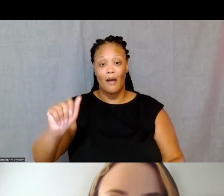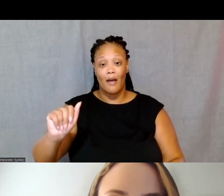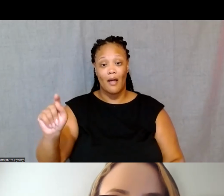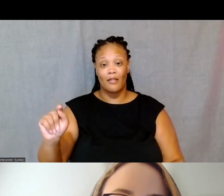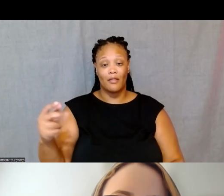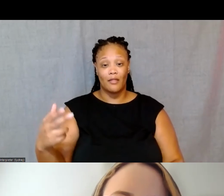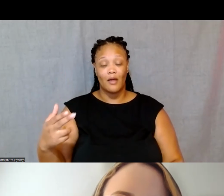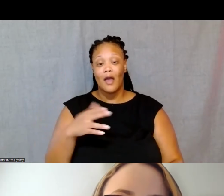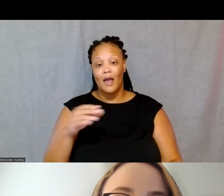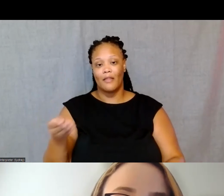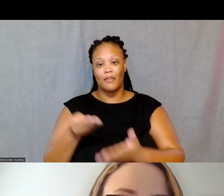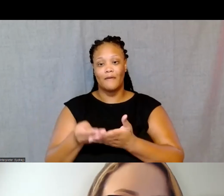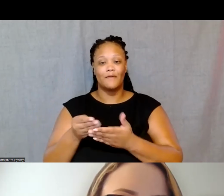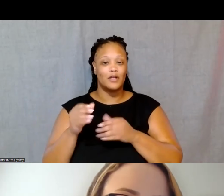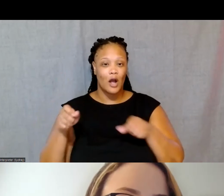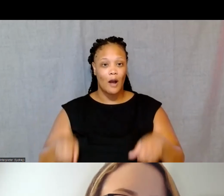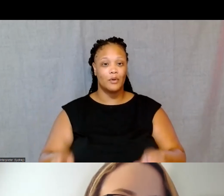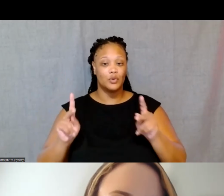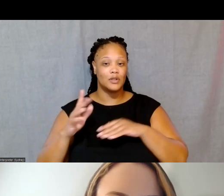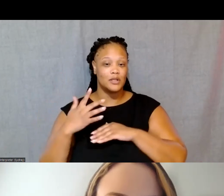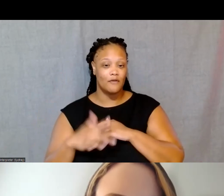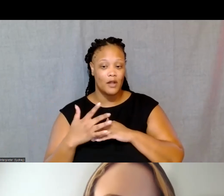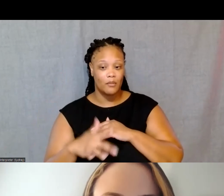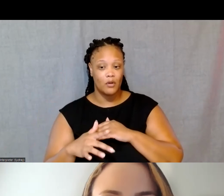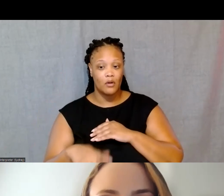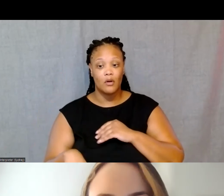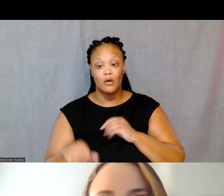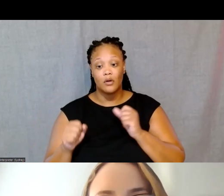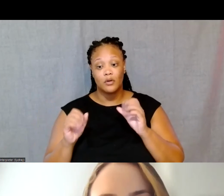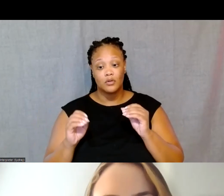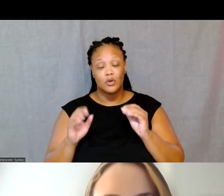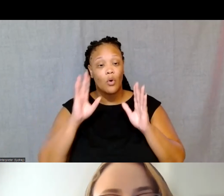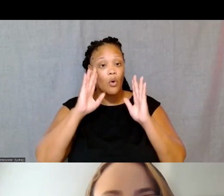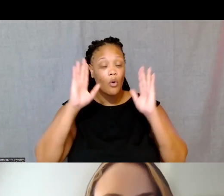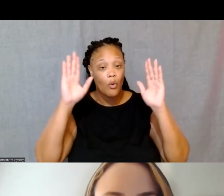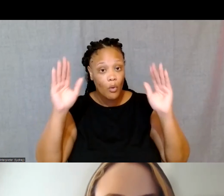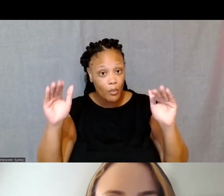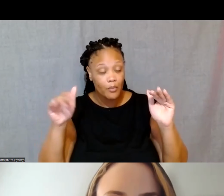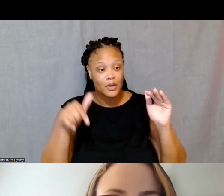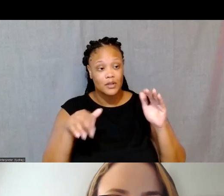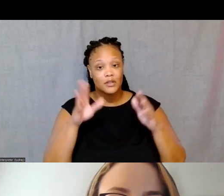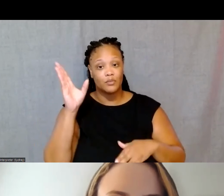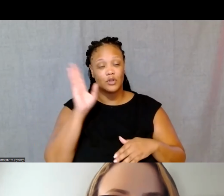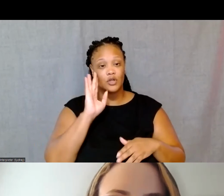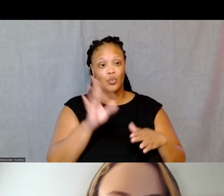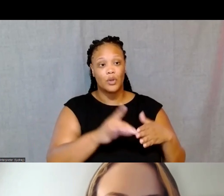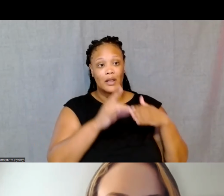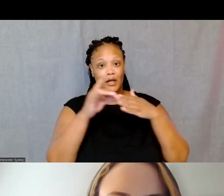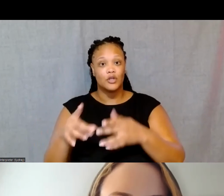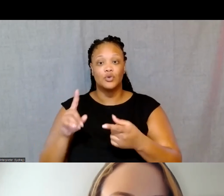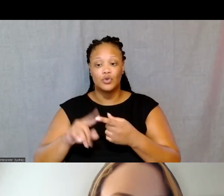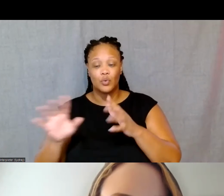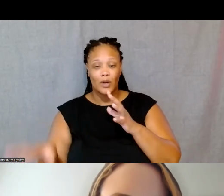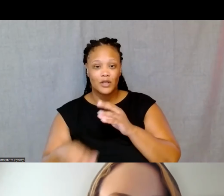are available. So if nothing else, hopefully this presentation will help to direct you to some of those resources if you need additional